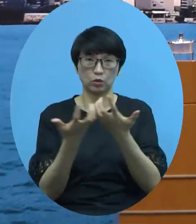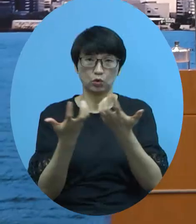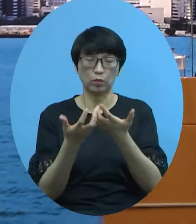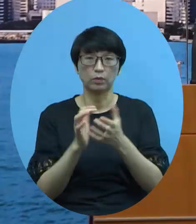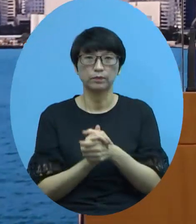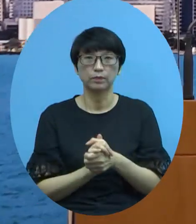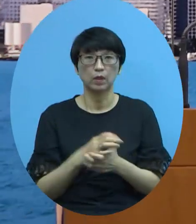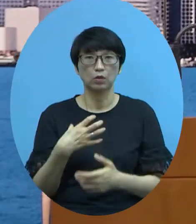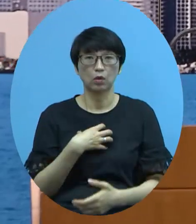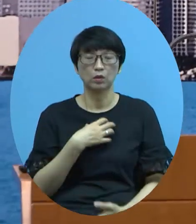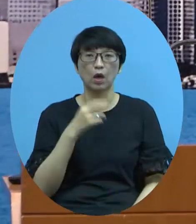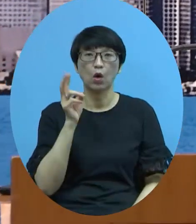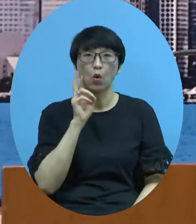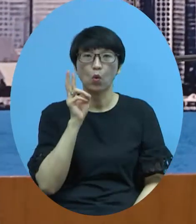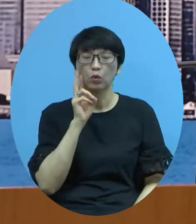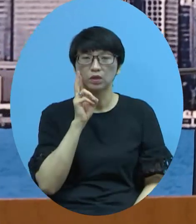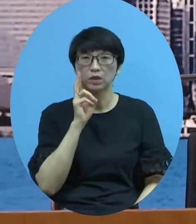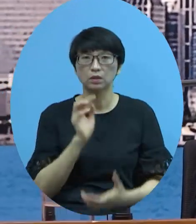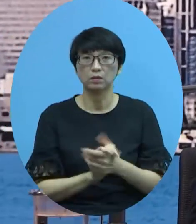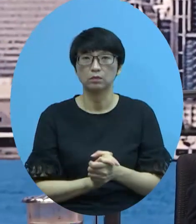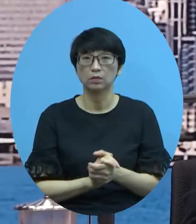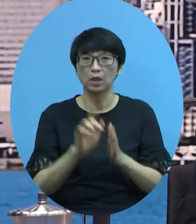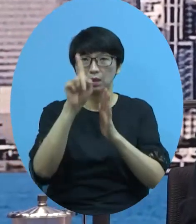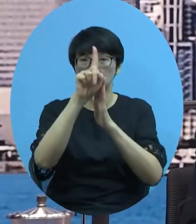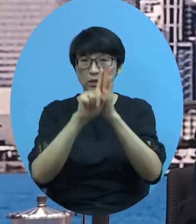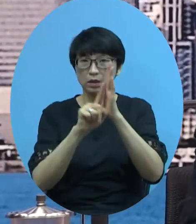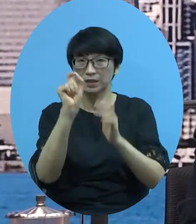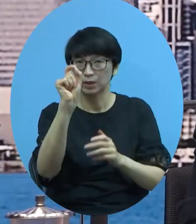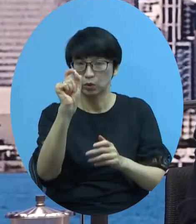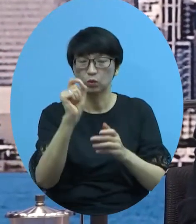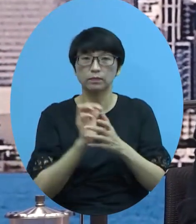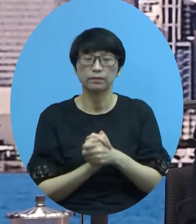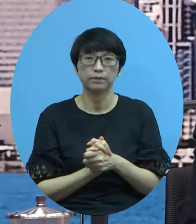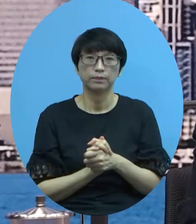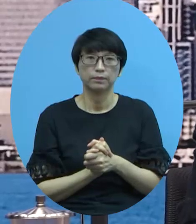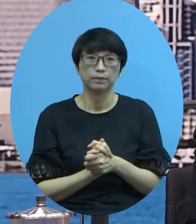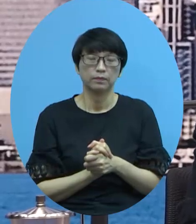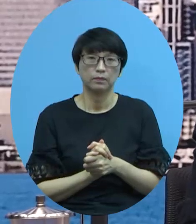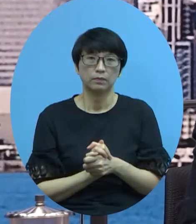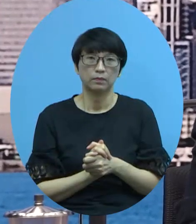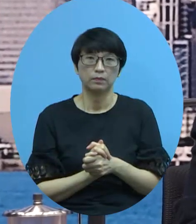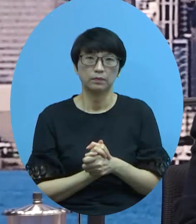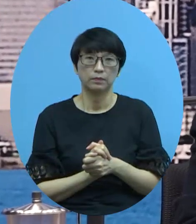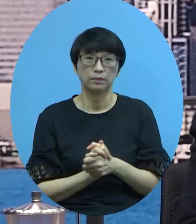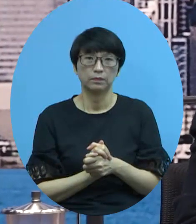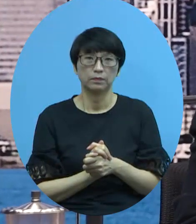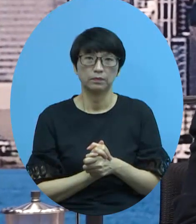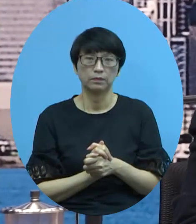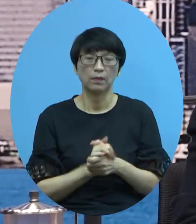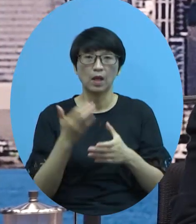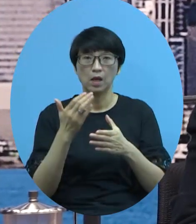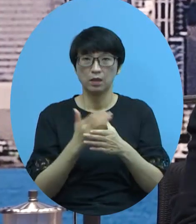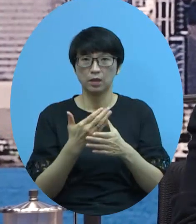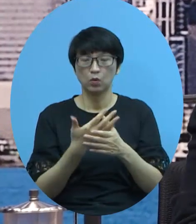going down a bit, but for disease with a longest incubation period of 14 days, we have to observe for a longer